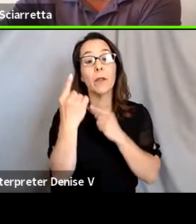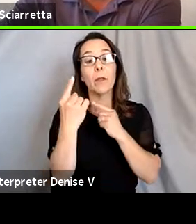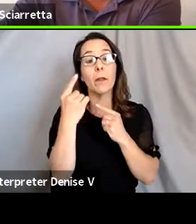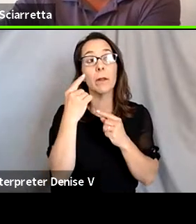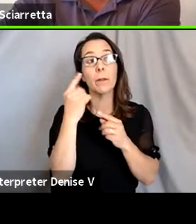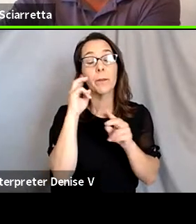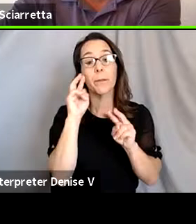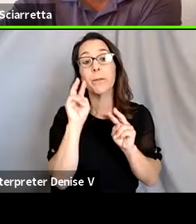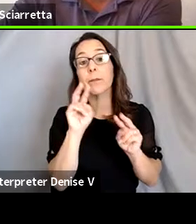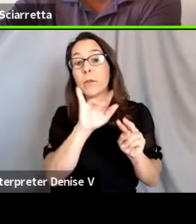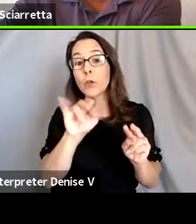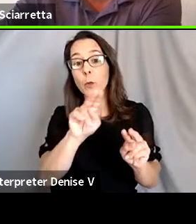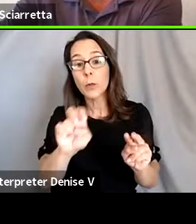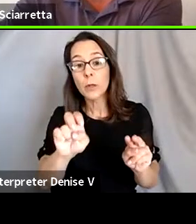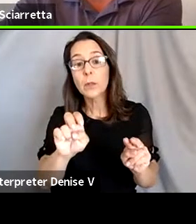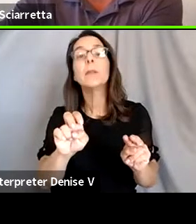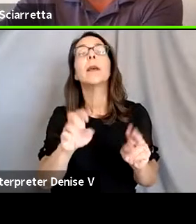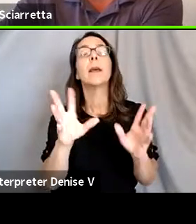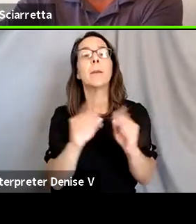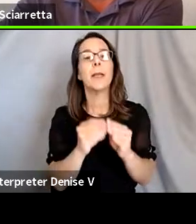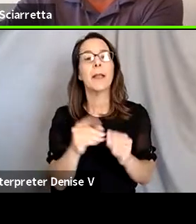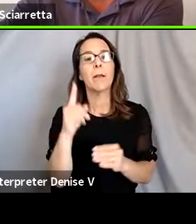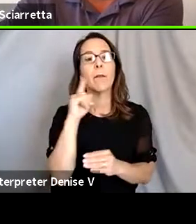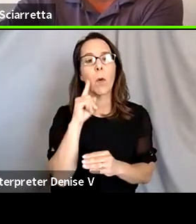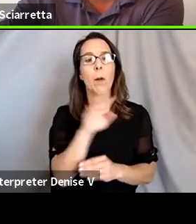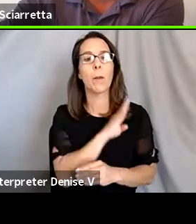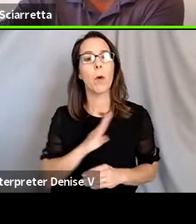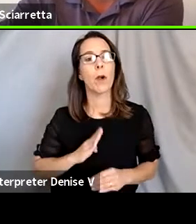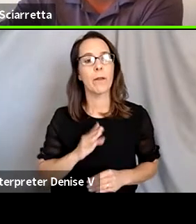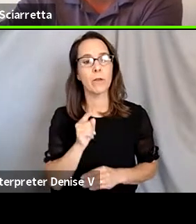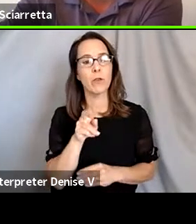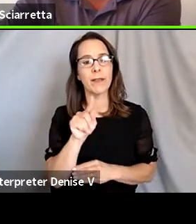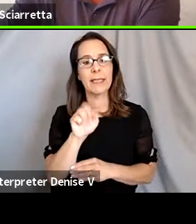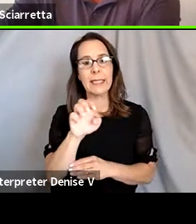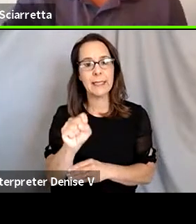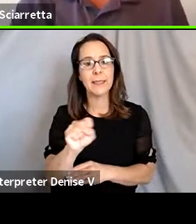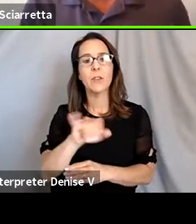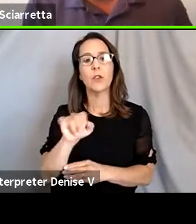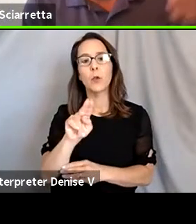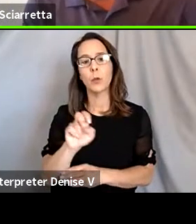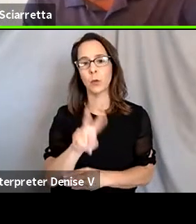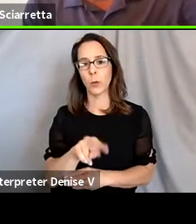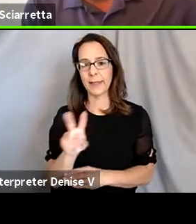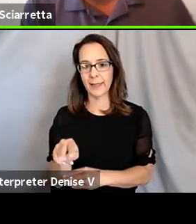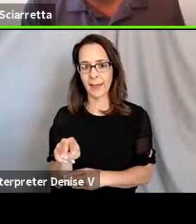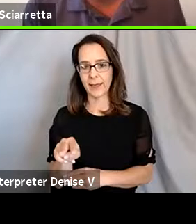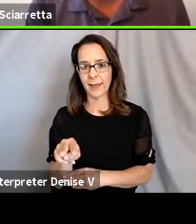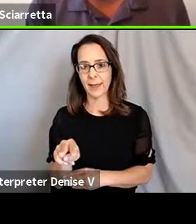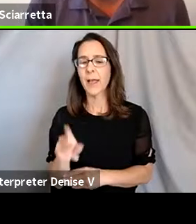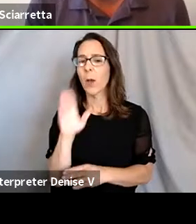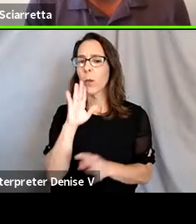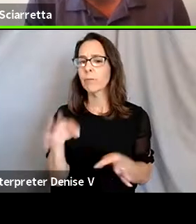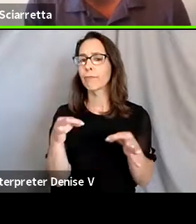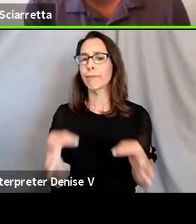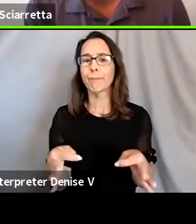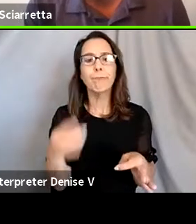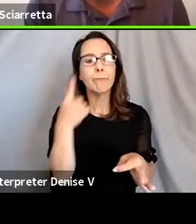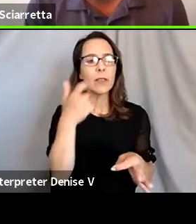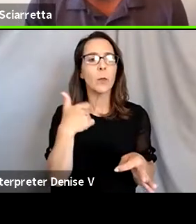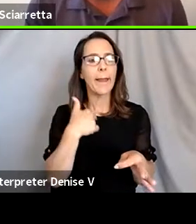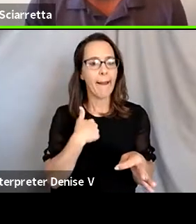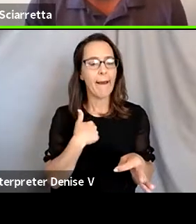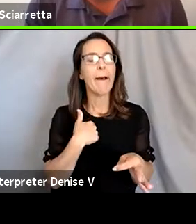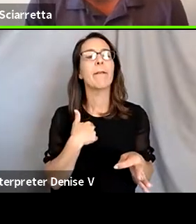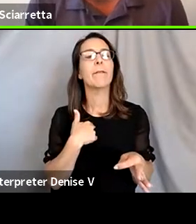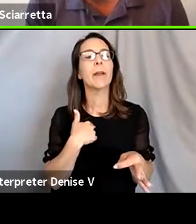board meeting for the AEA Board of Trustees is the 22nd of June. It's pushed back because we have a heavy lift